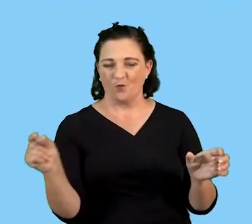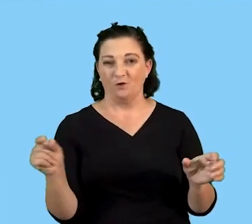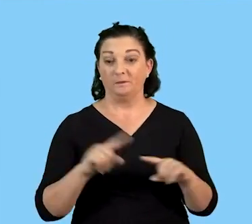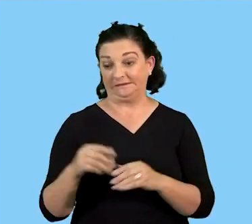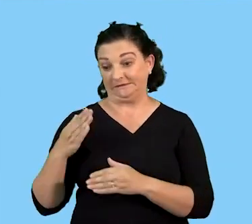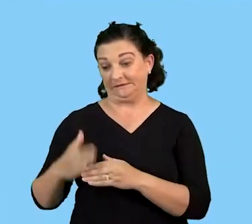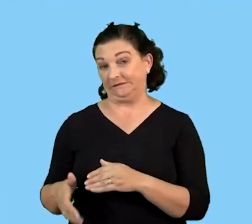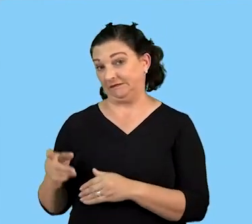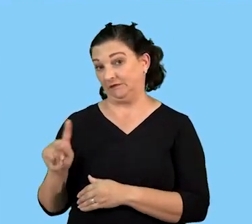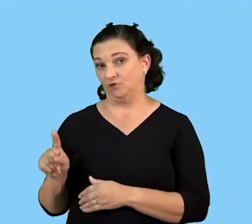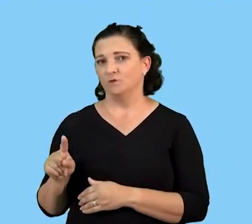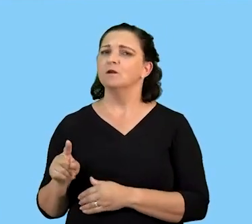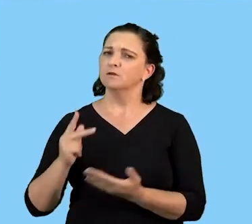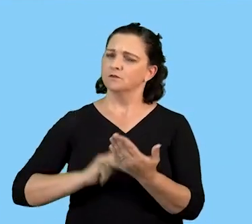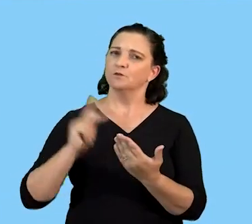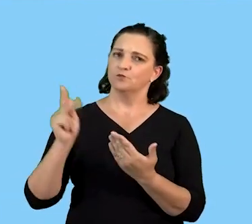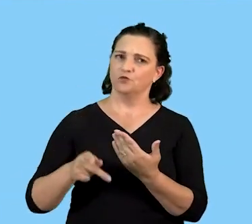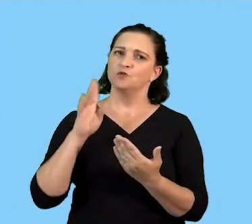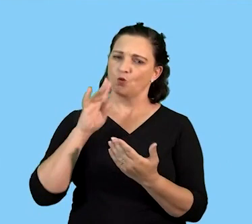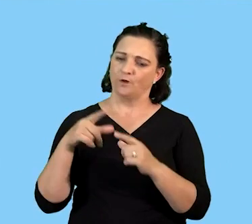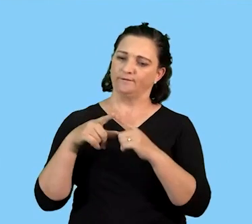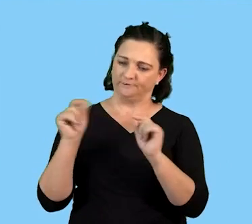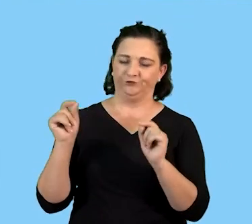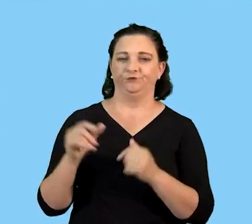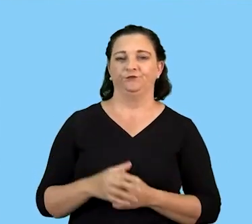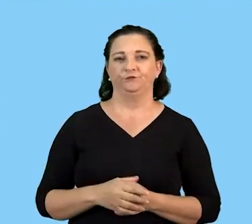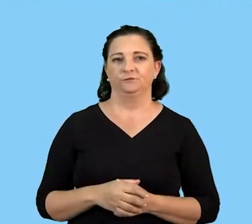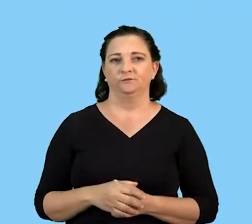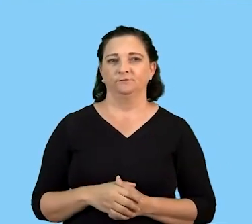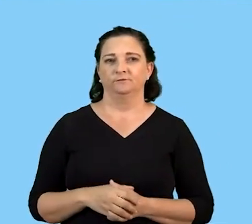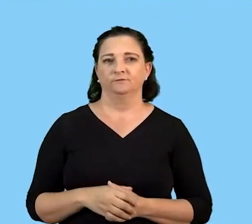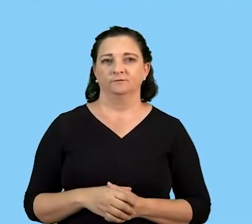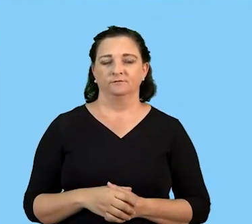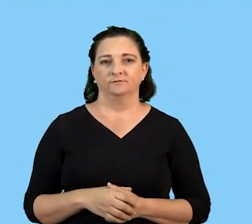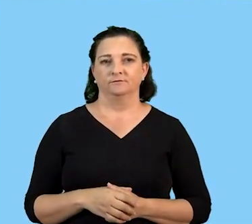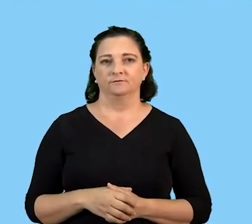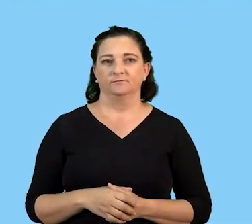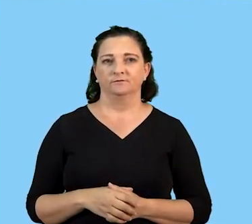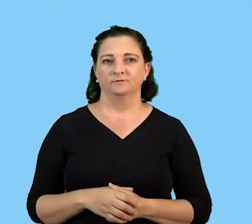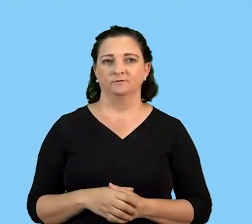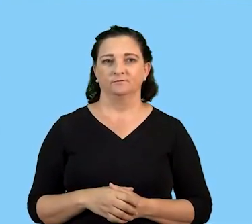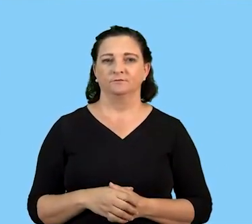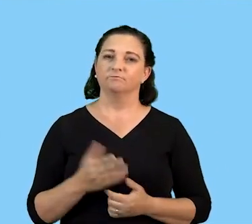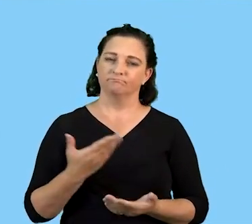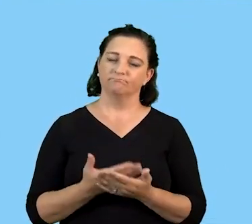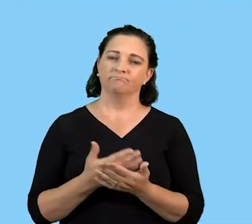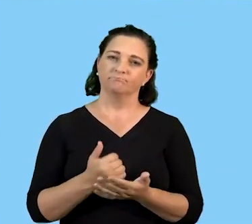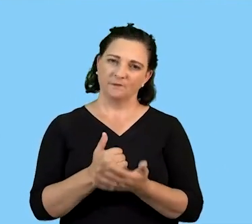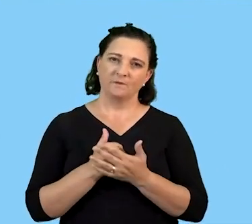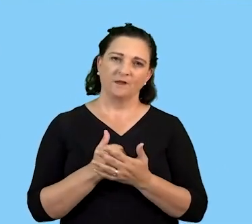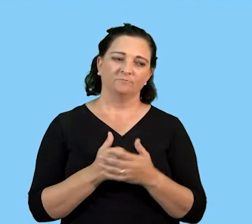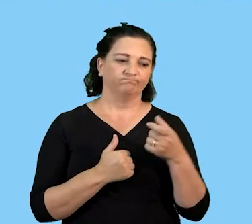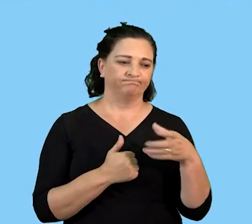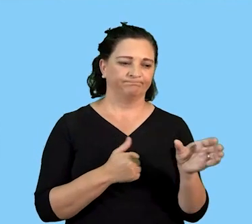end, obviously, a project will be completed if we maybe combine these smaller activities that has